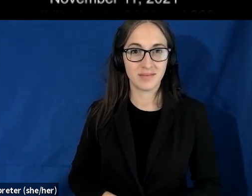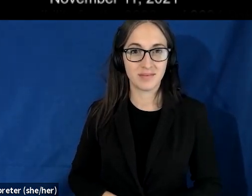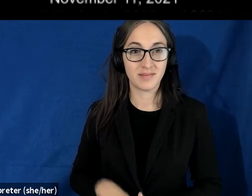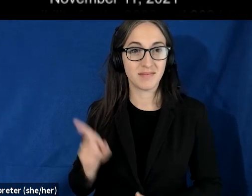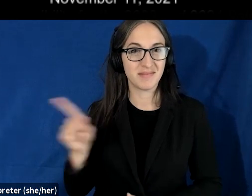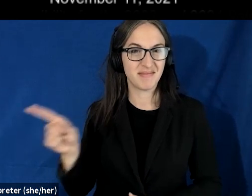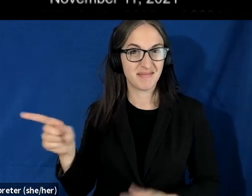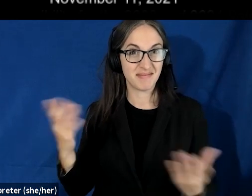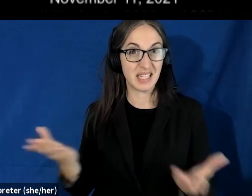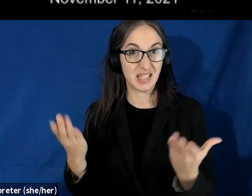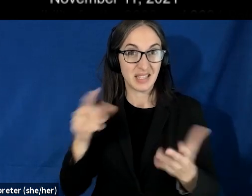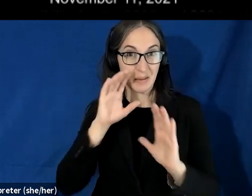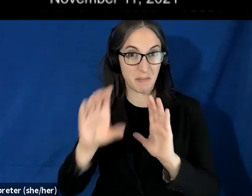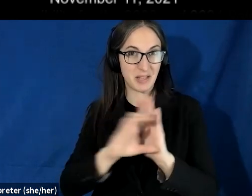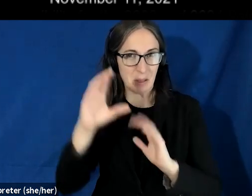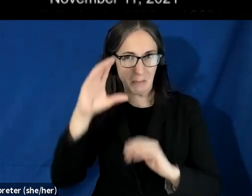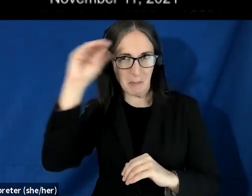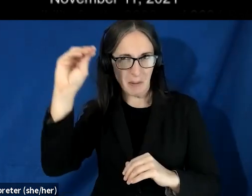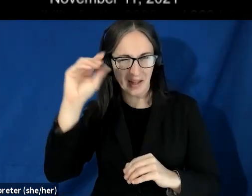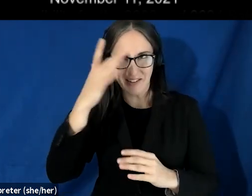boy. I forget the name of him.